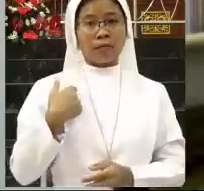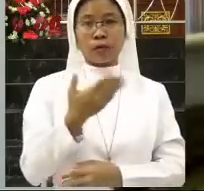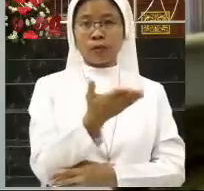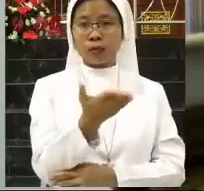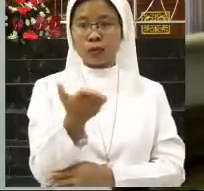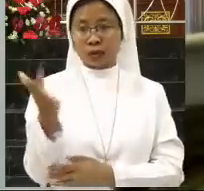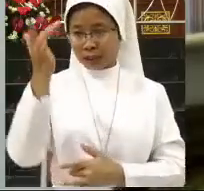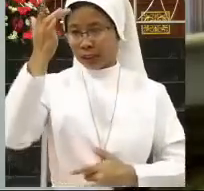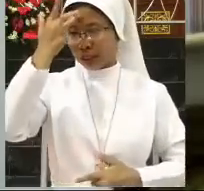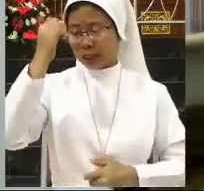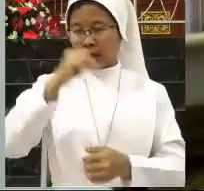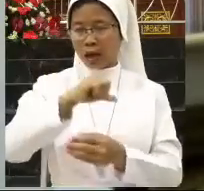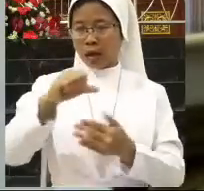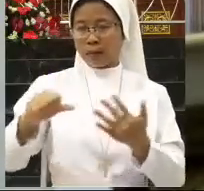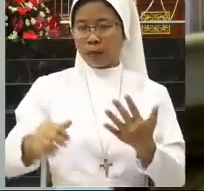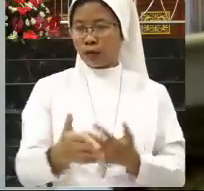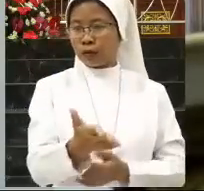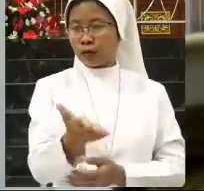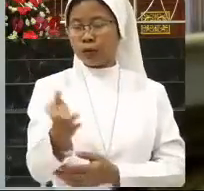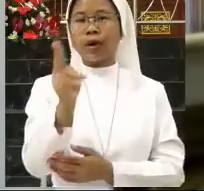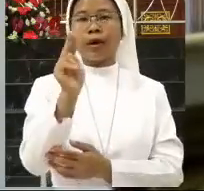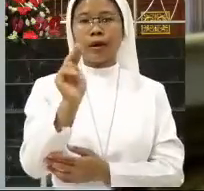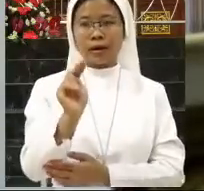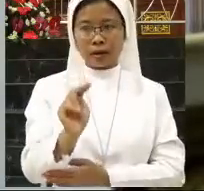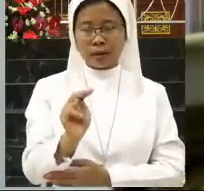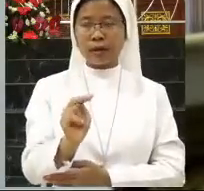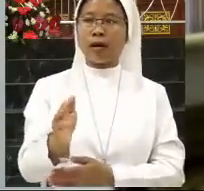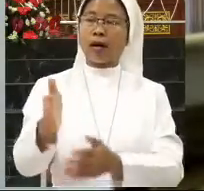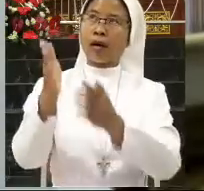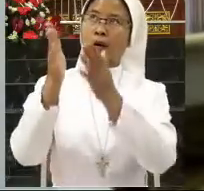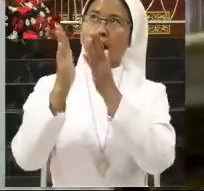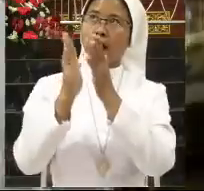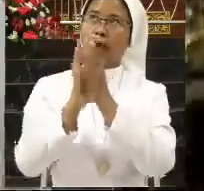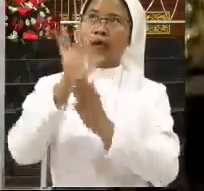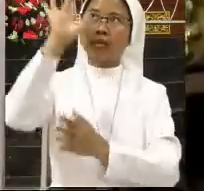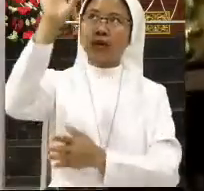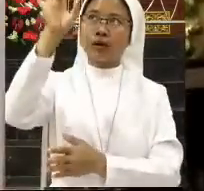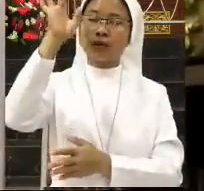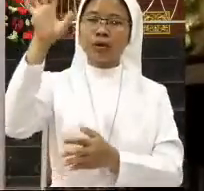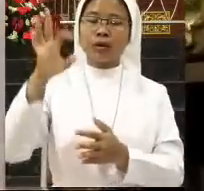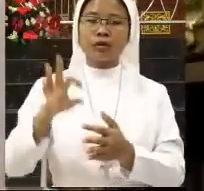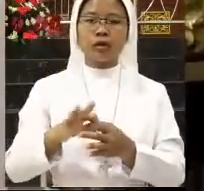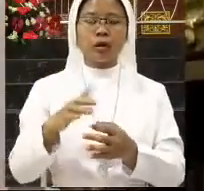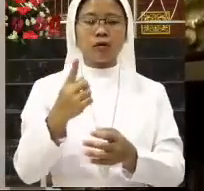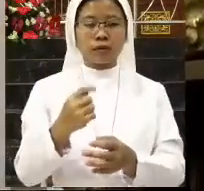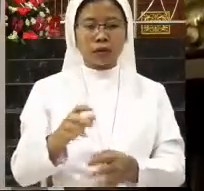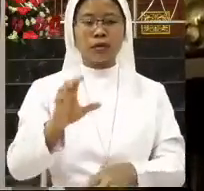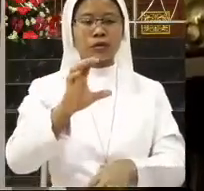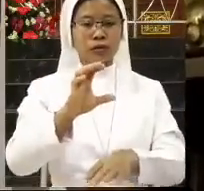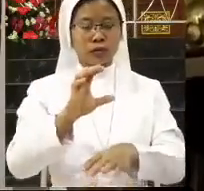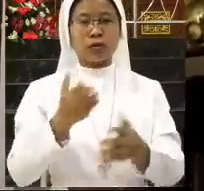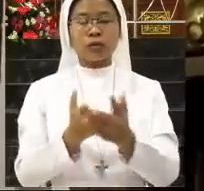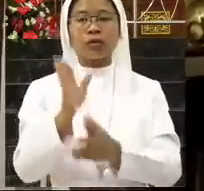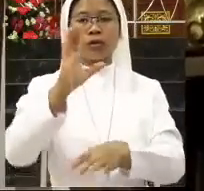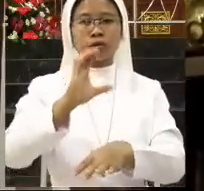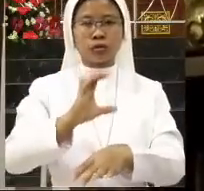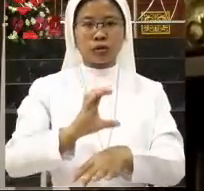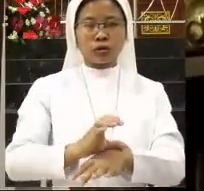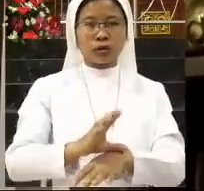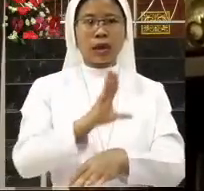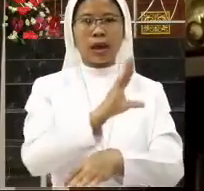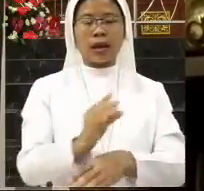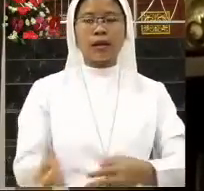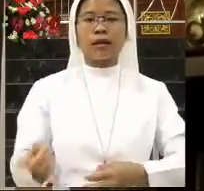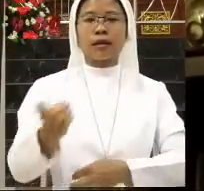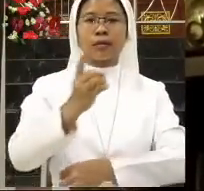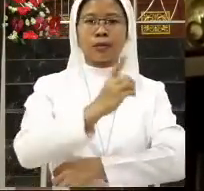sick among you? He should ask for the elders of the church. They in turn are